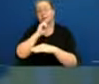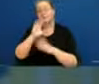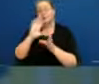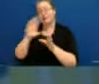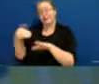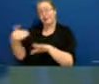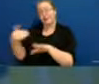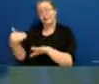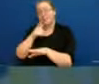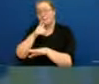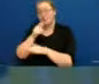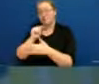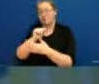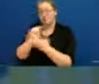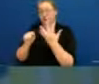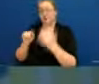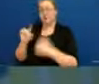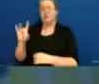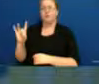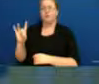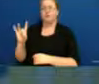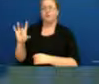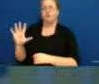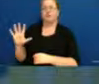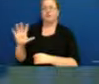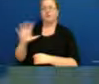have died from COVID-19 is 85.